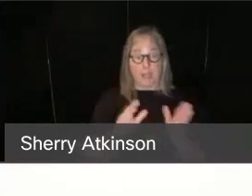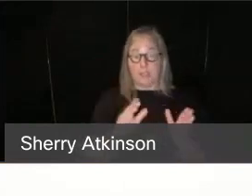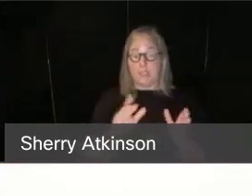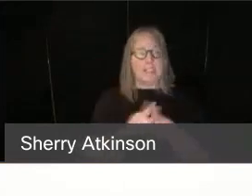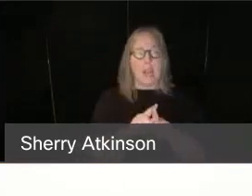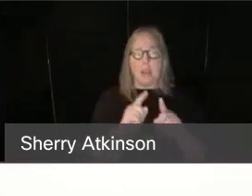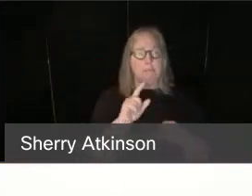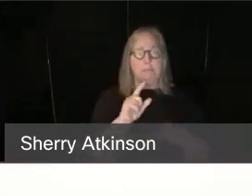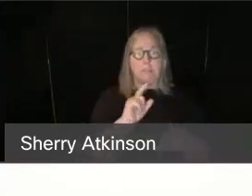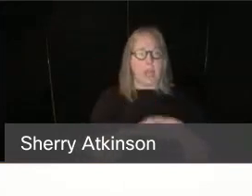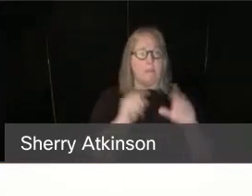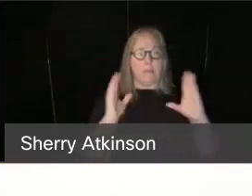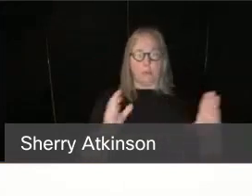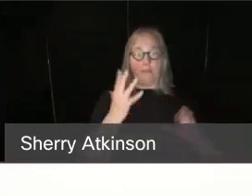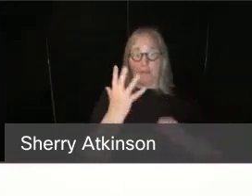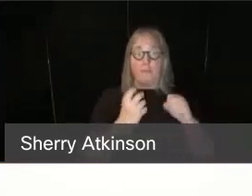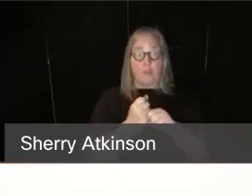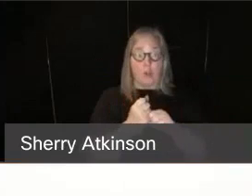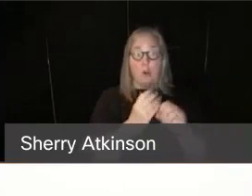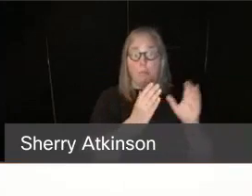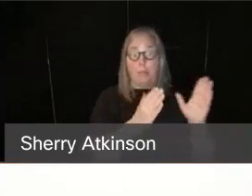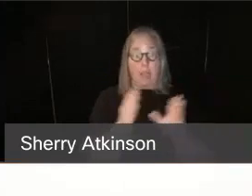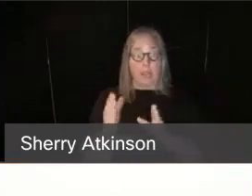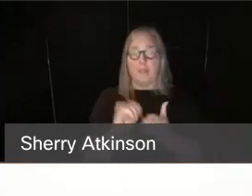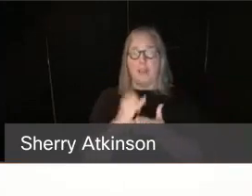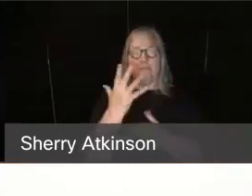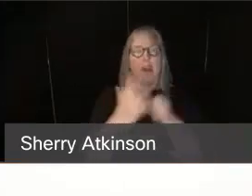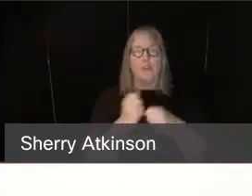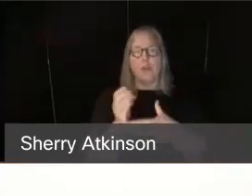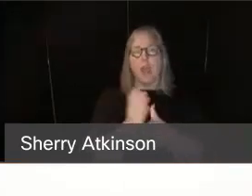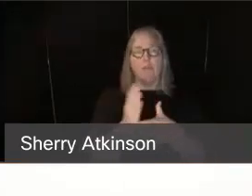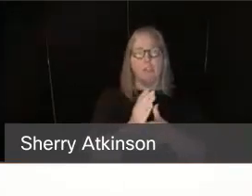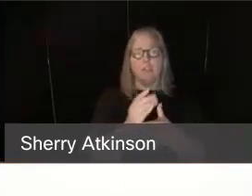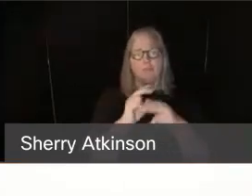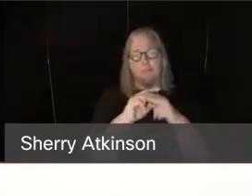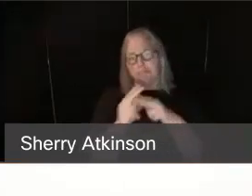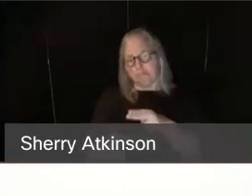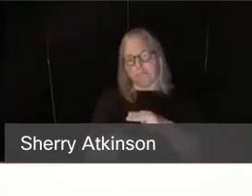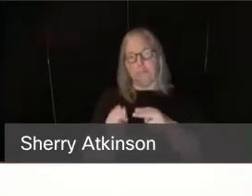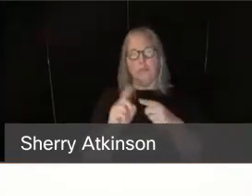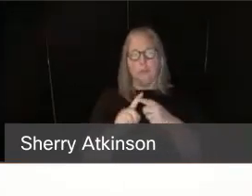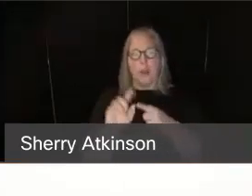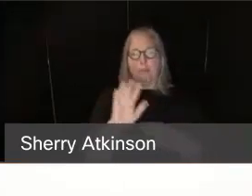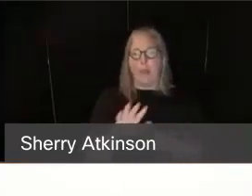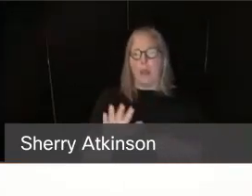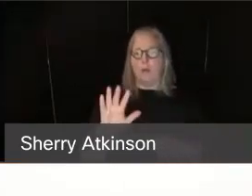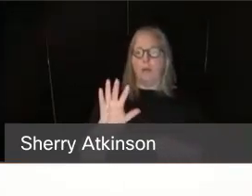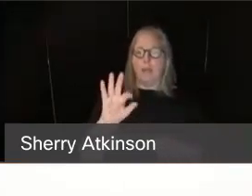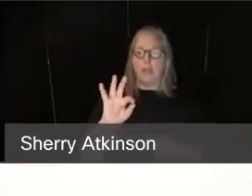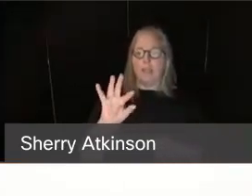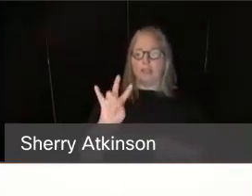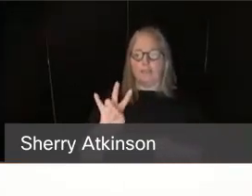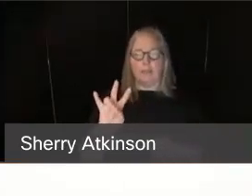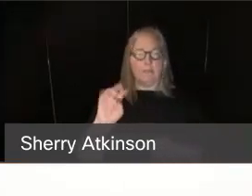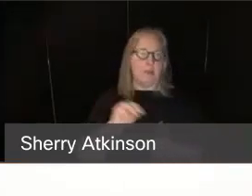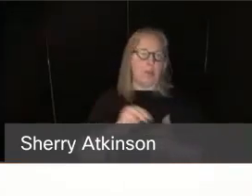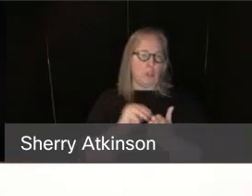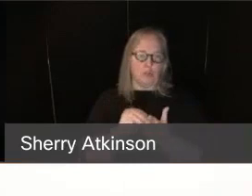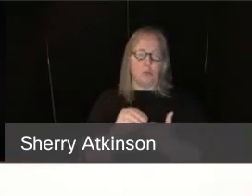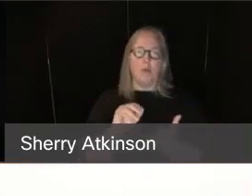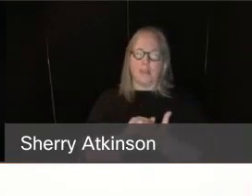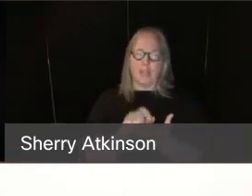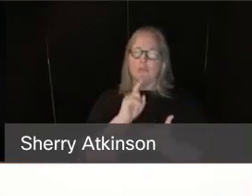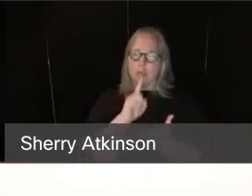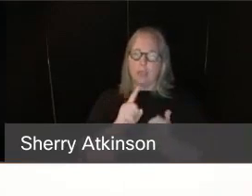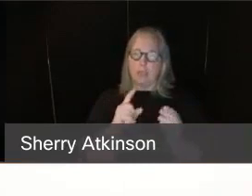plan, that 5-year average went down to about $97 million. So it's becoming more realistic and closer to an affordable